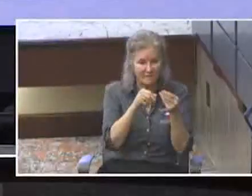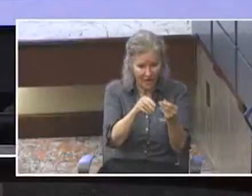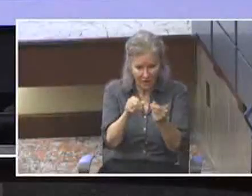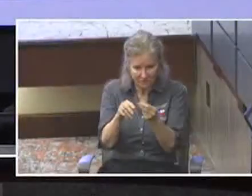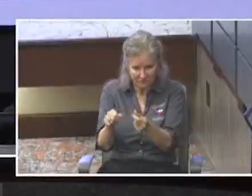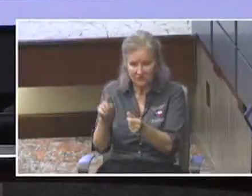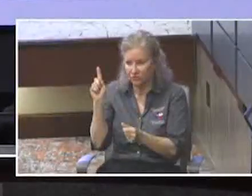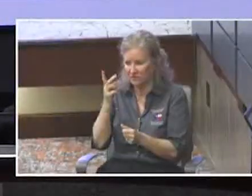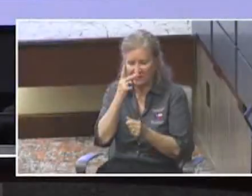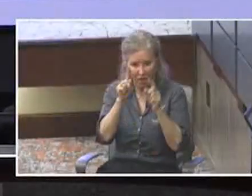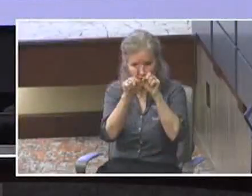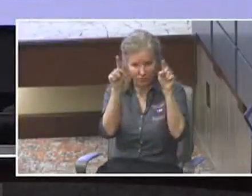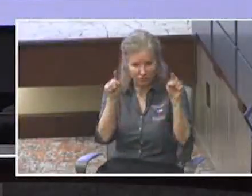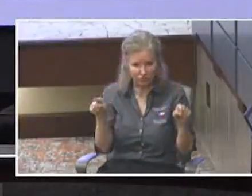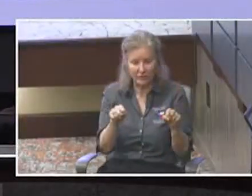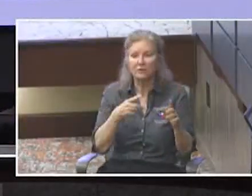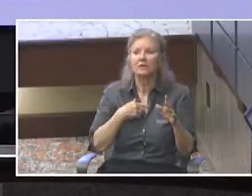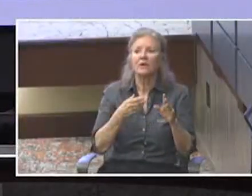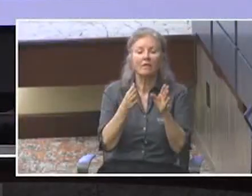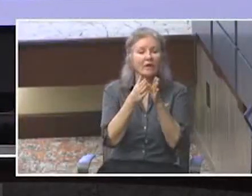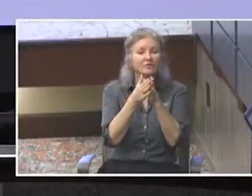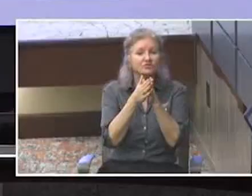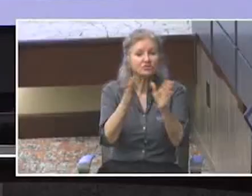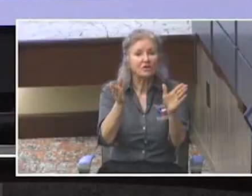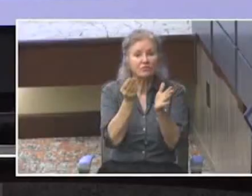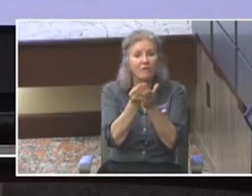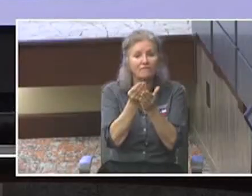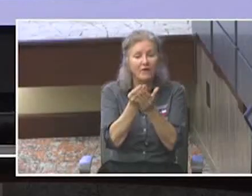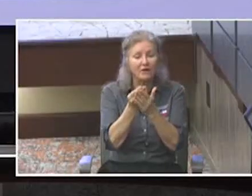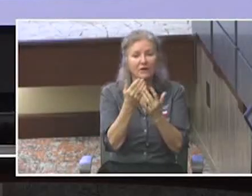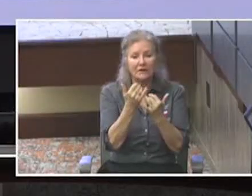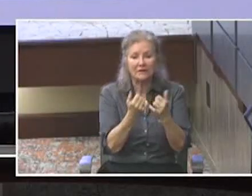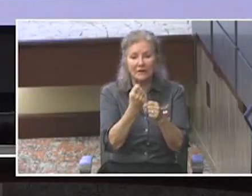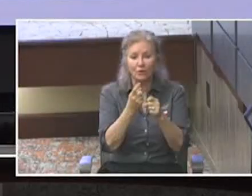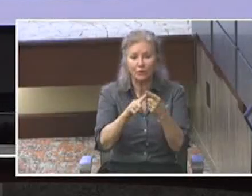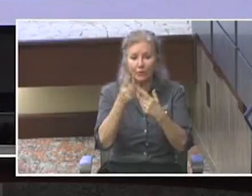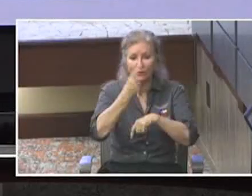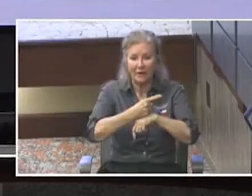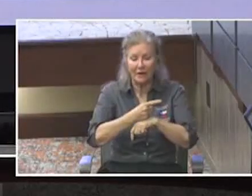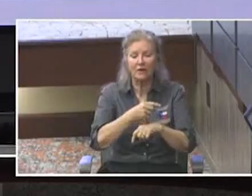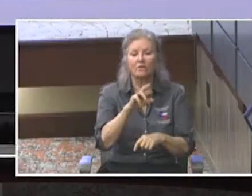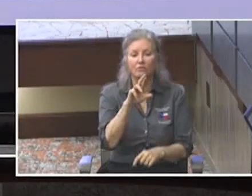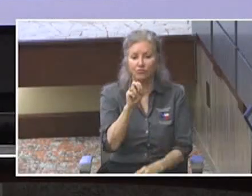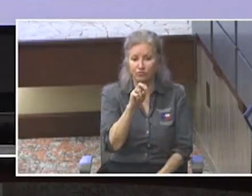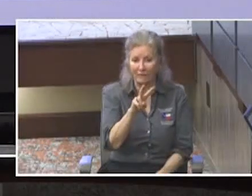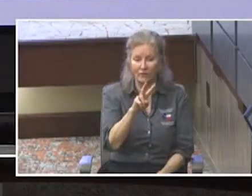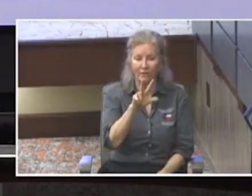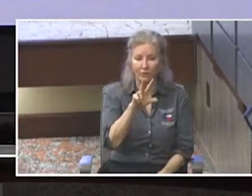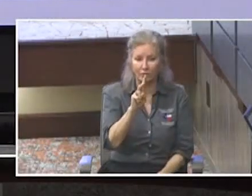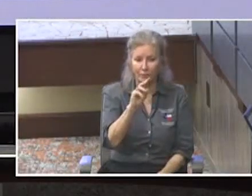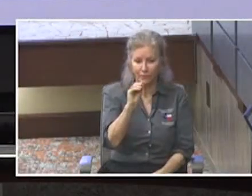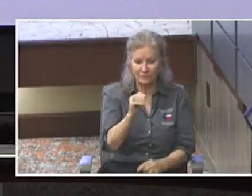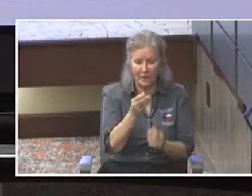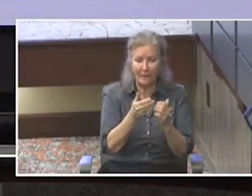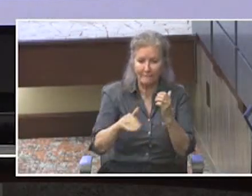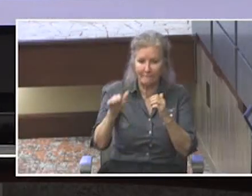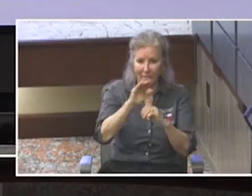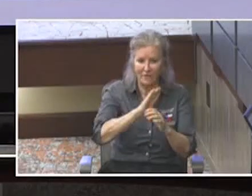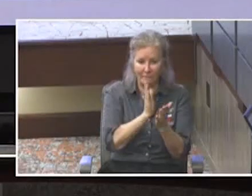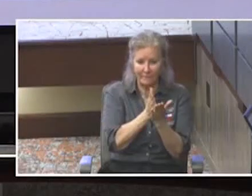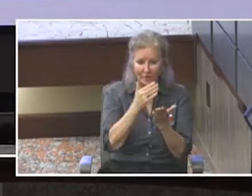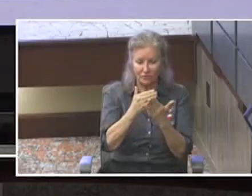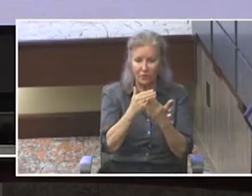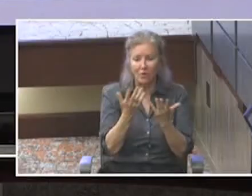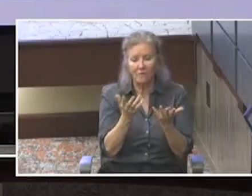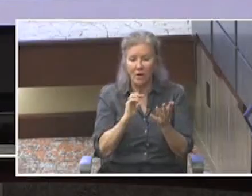So jumping into the general fund, year-to-date revenues are at 32% of budget. Overall, our revenues are